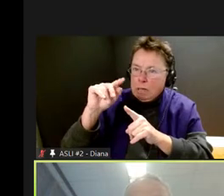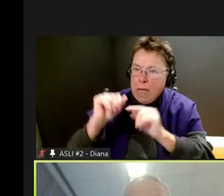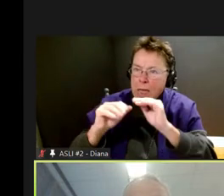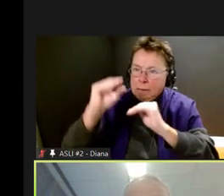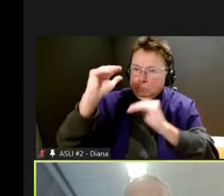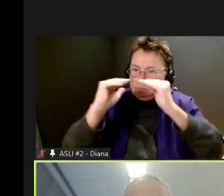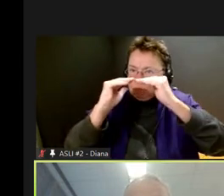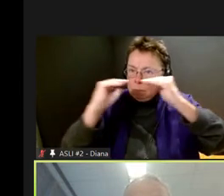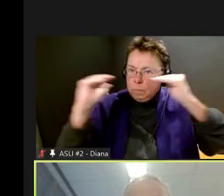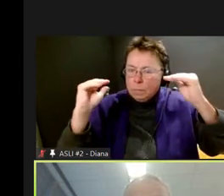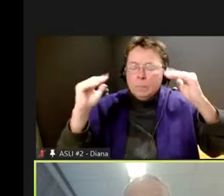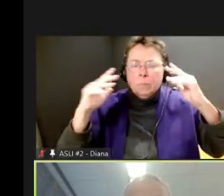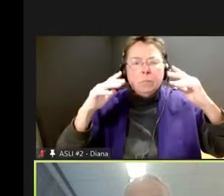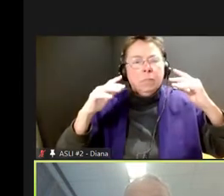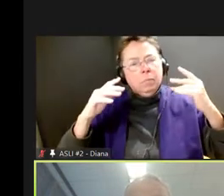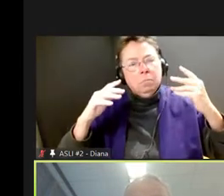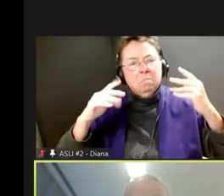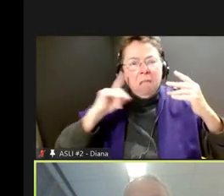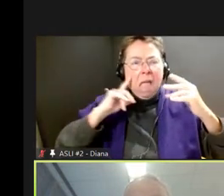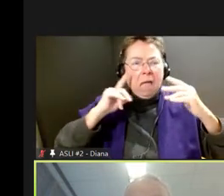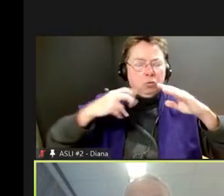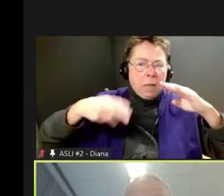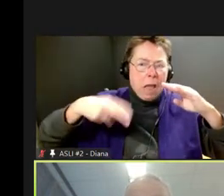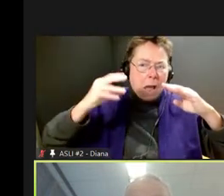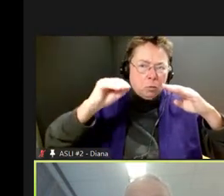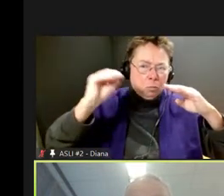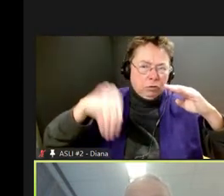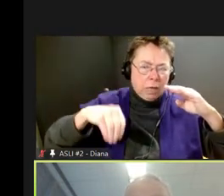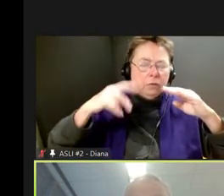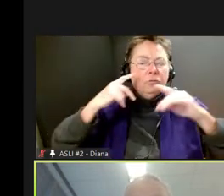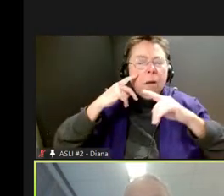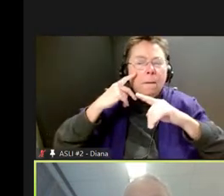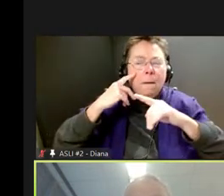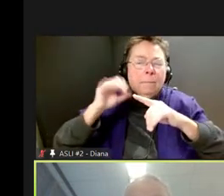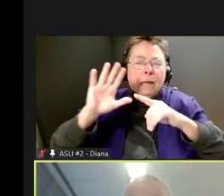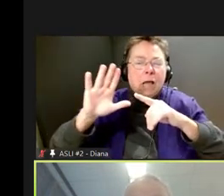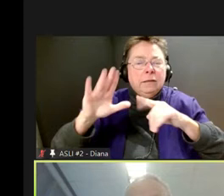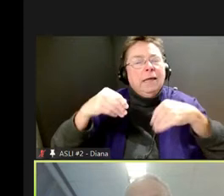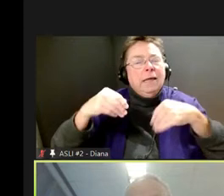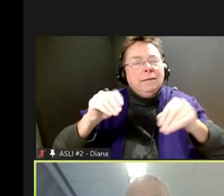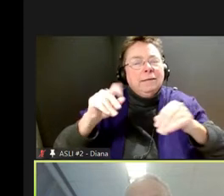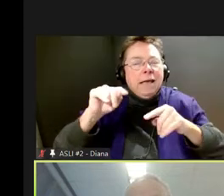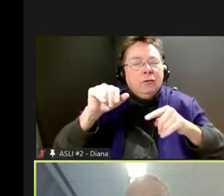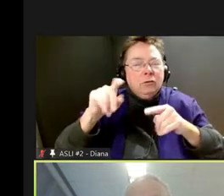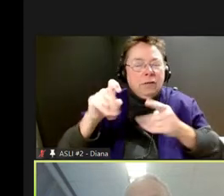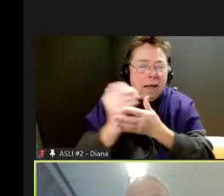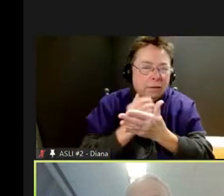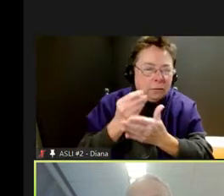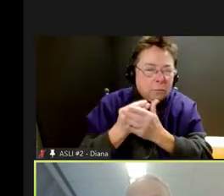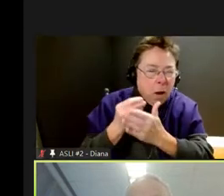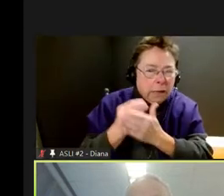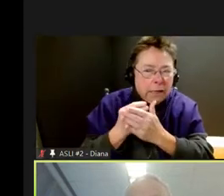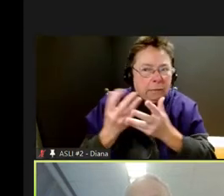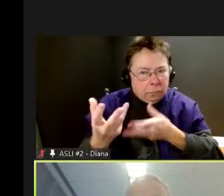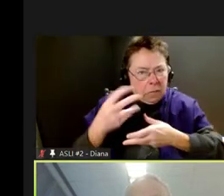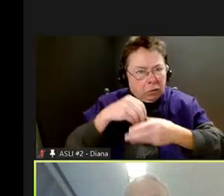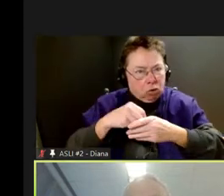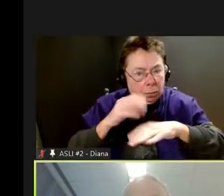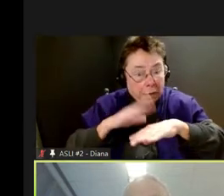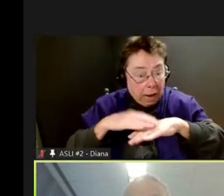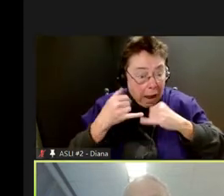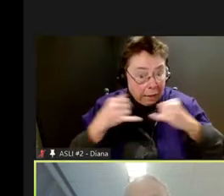to be higher by because of the sales tax revenues incorporating online